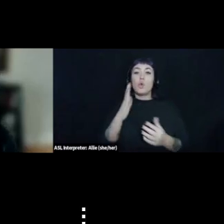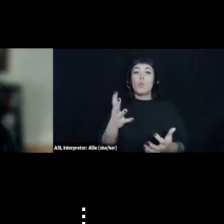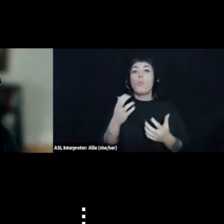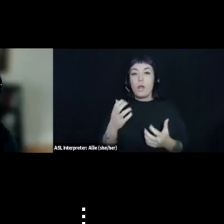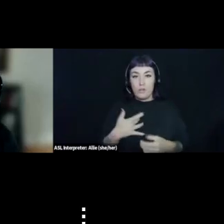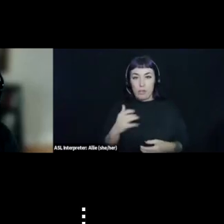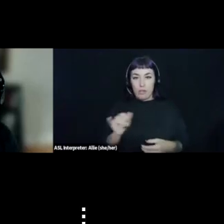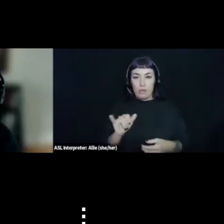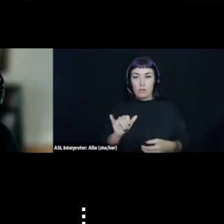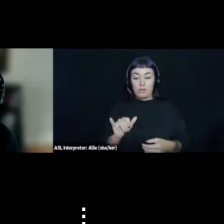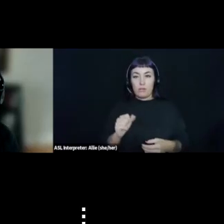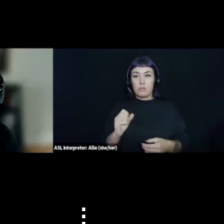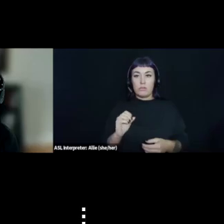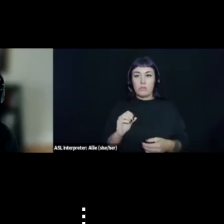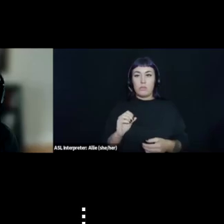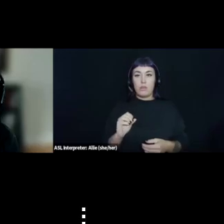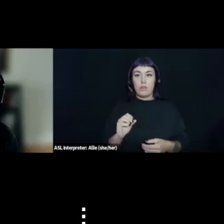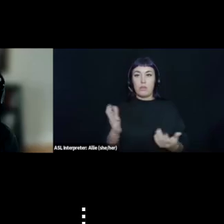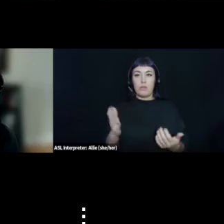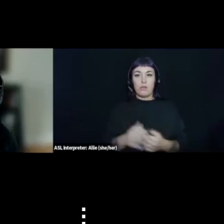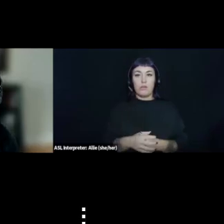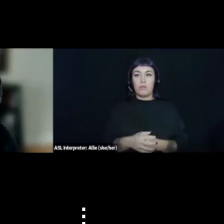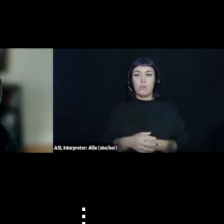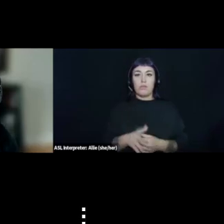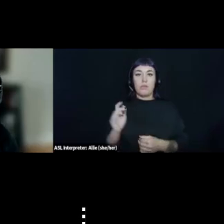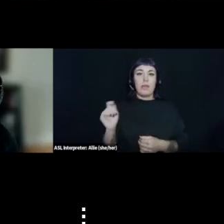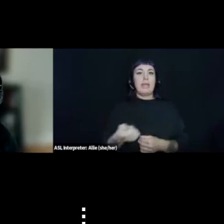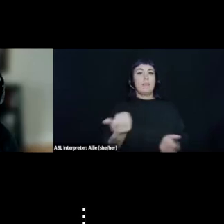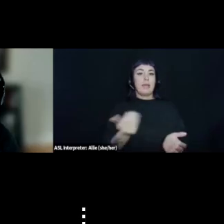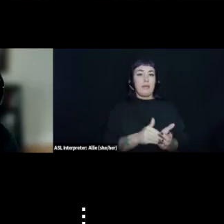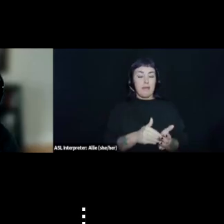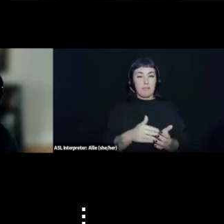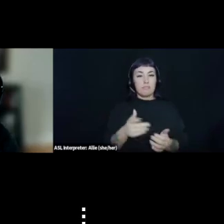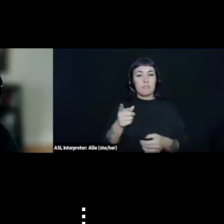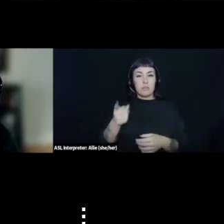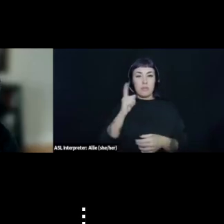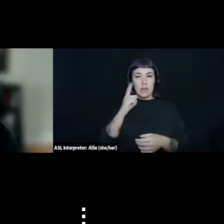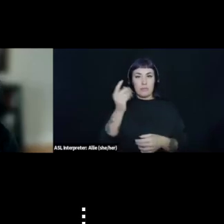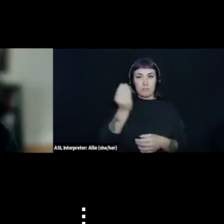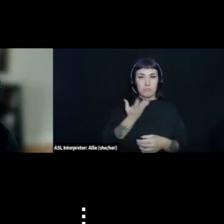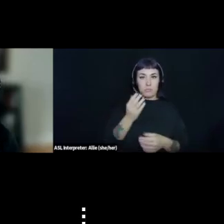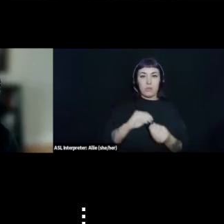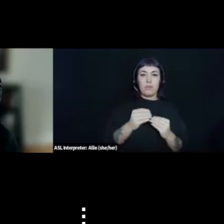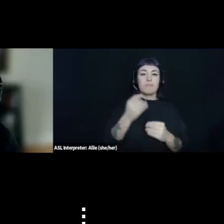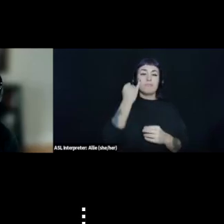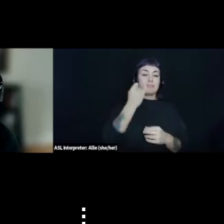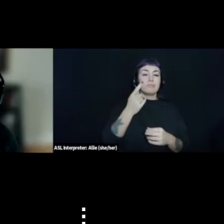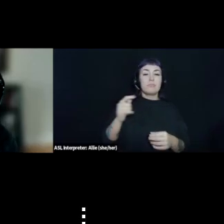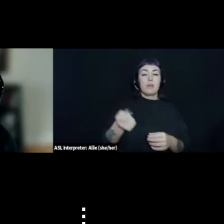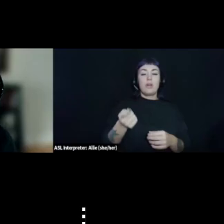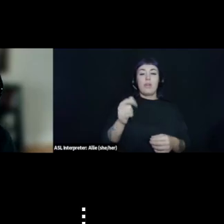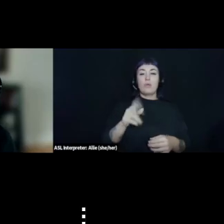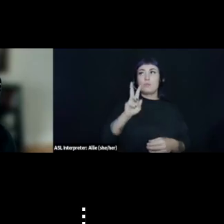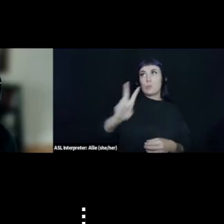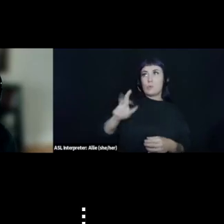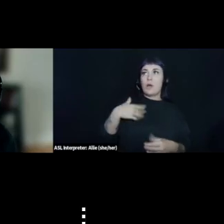be. So then you hit them again, have them calibrate it. So say with the first hit, I say that was a